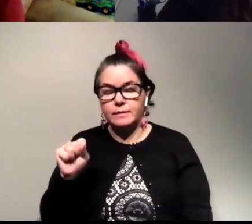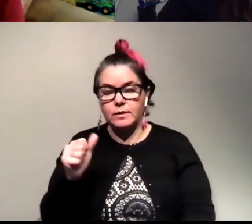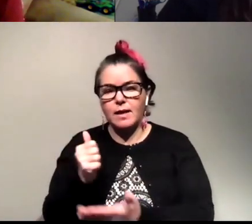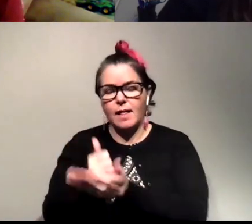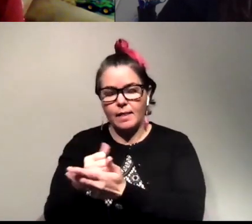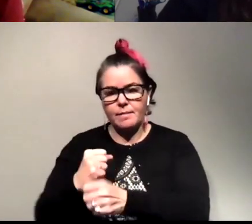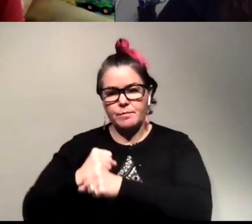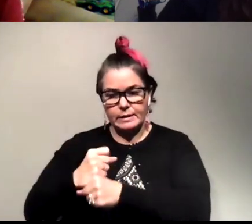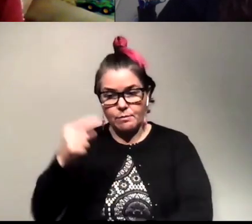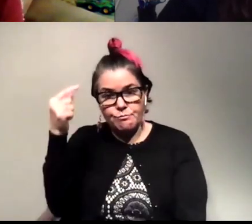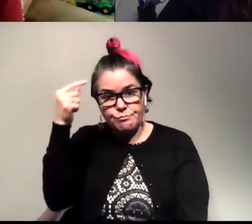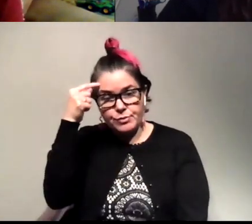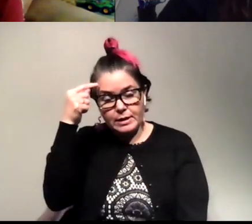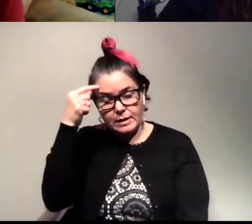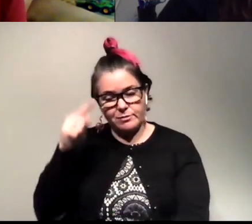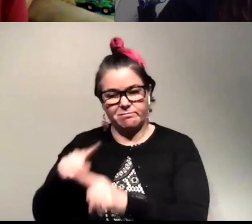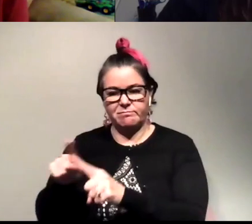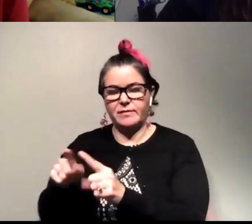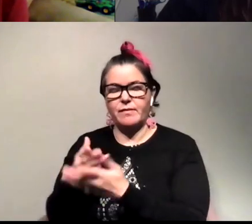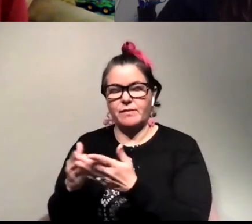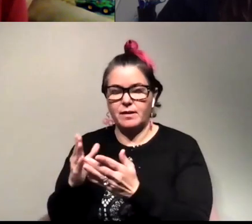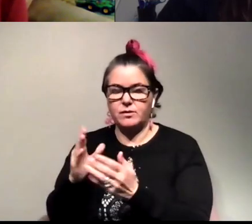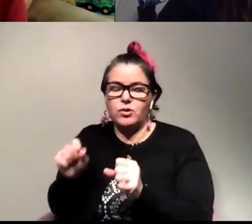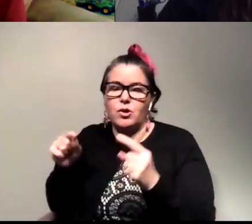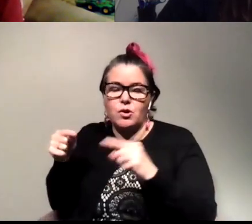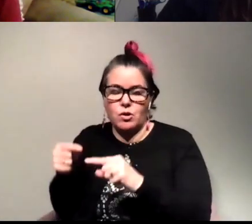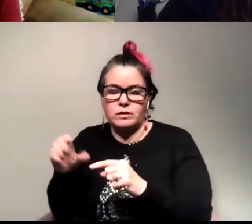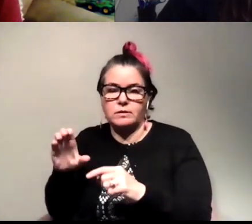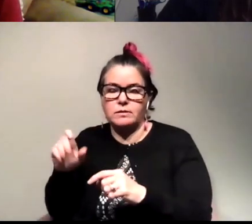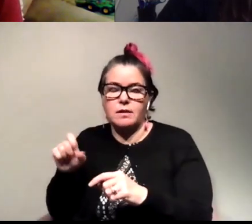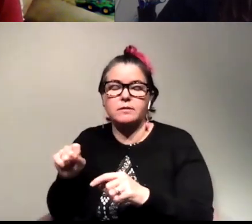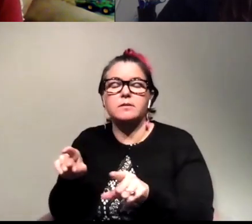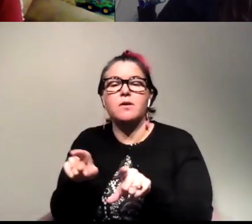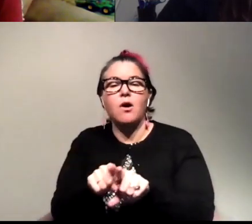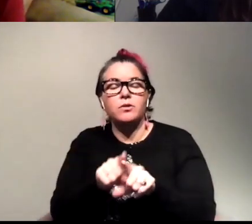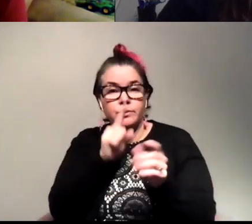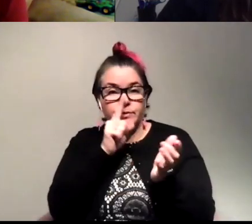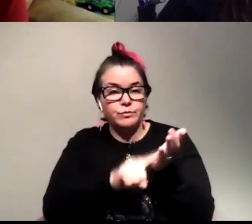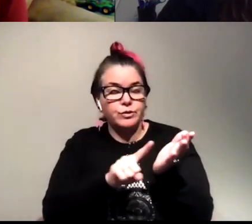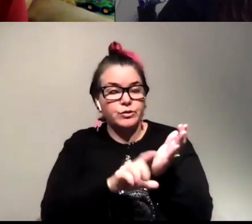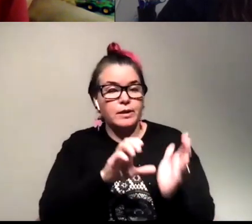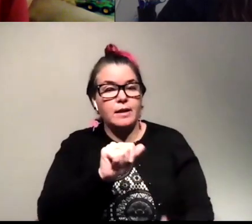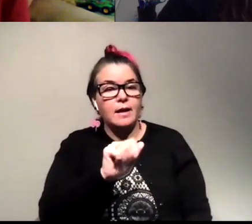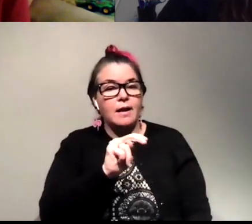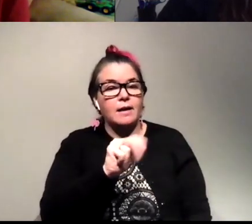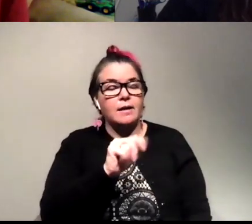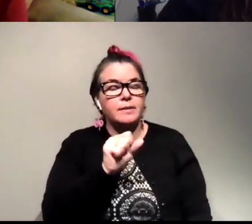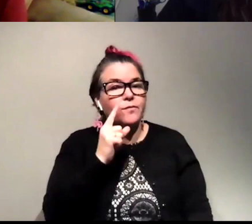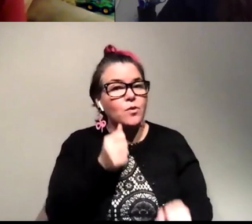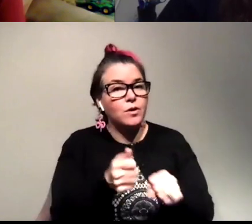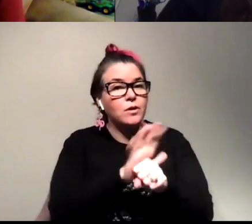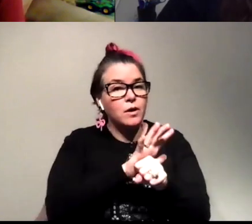protect the brain from different things that hurt brain cells, but people are also now researching cannabis for